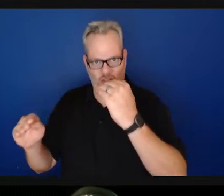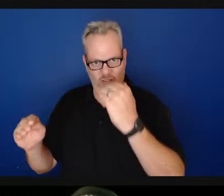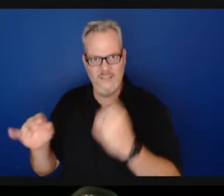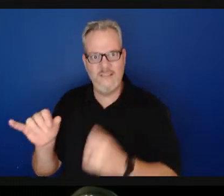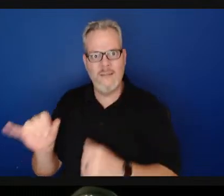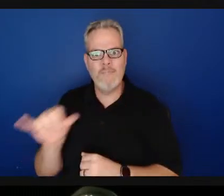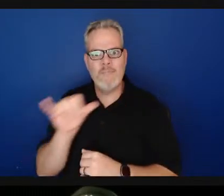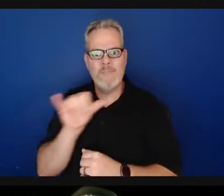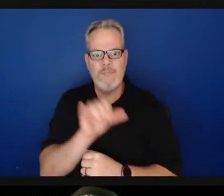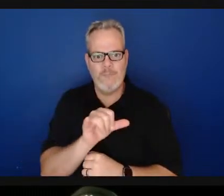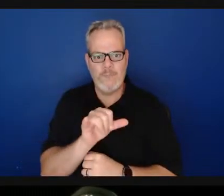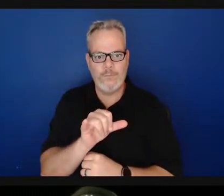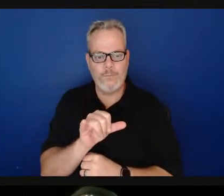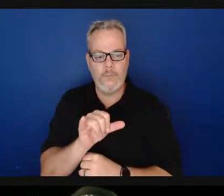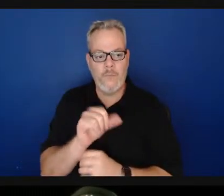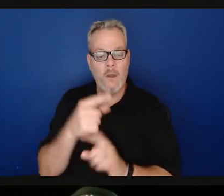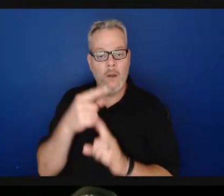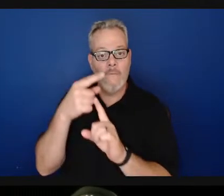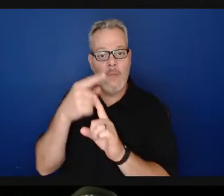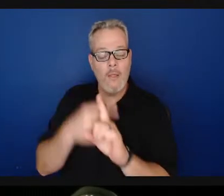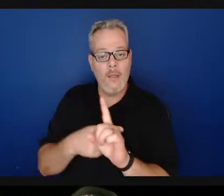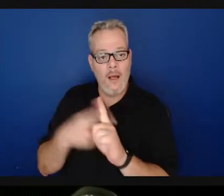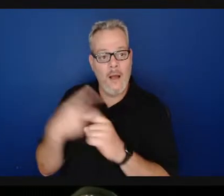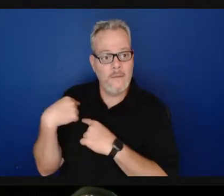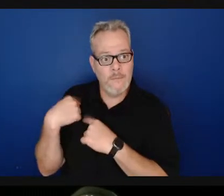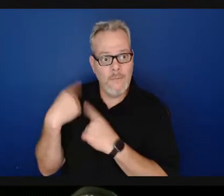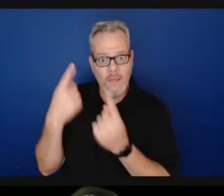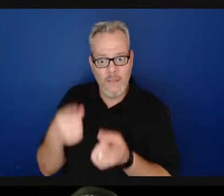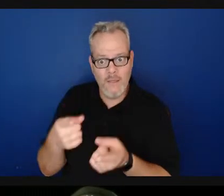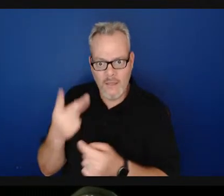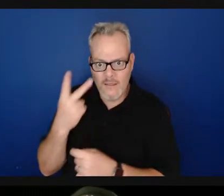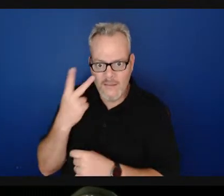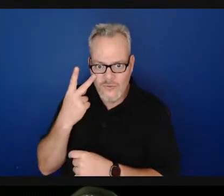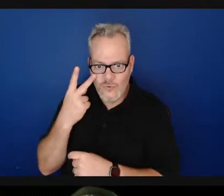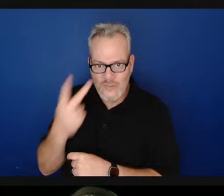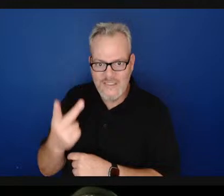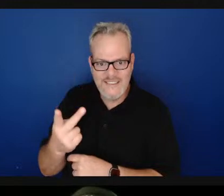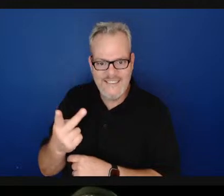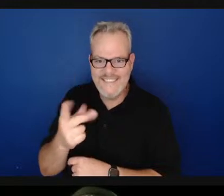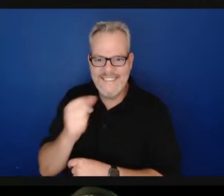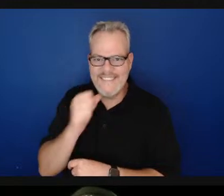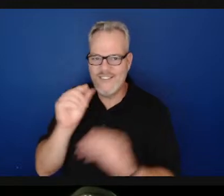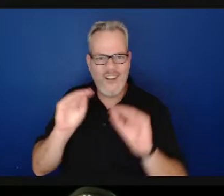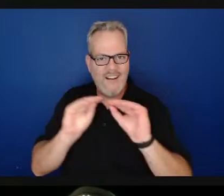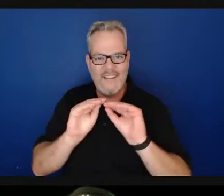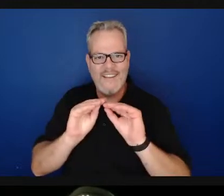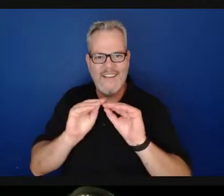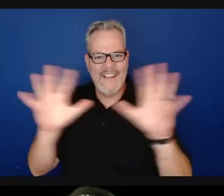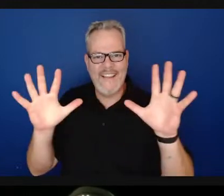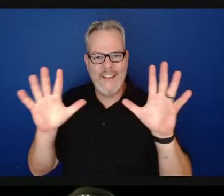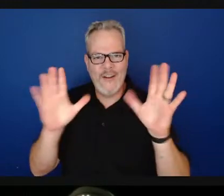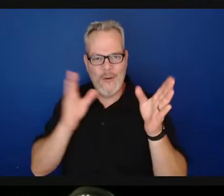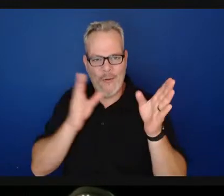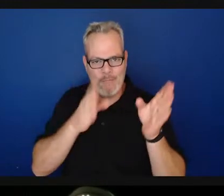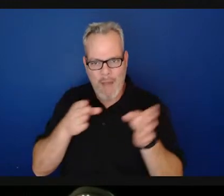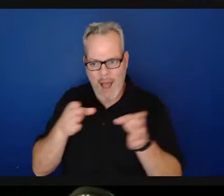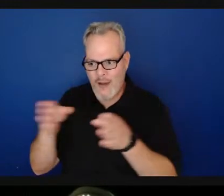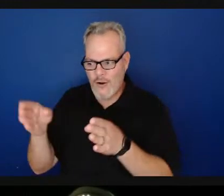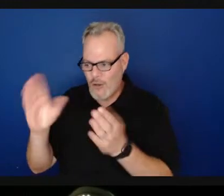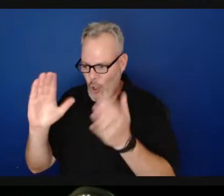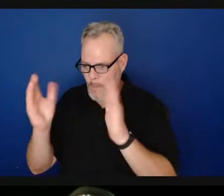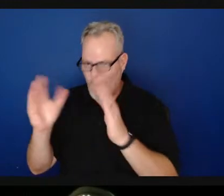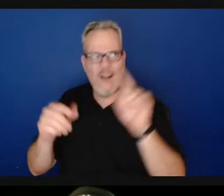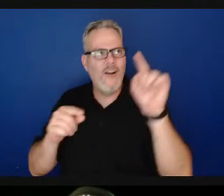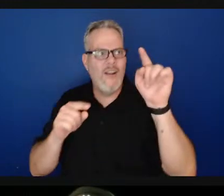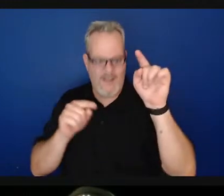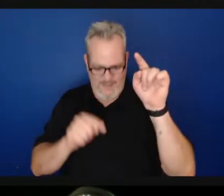So earthquakes for the last month. You can see there's not exactly a clear pattern from what you see on the graph here to where our episodes are actually